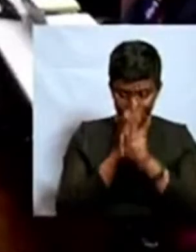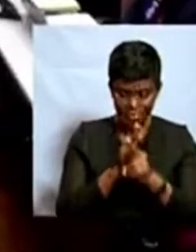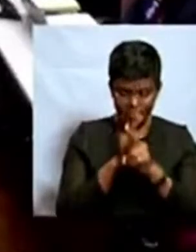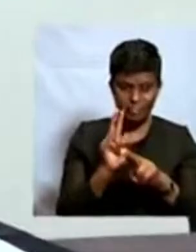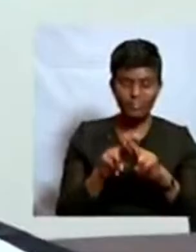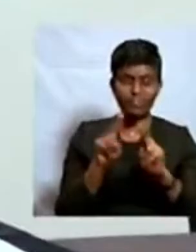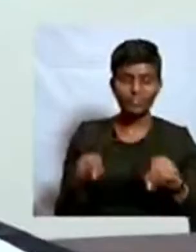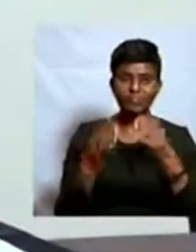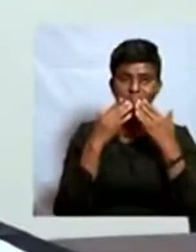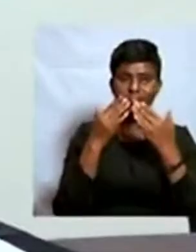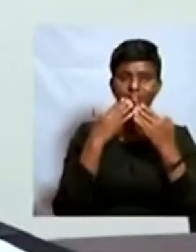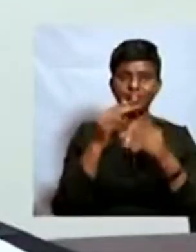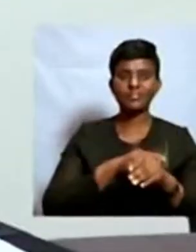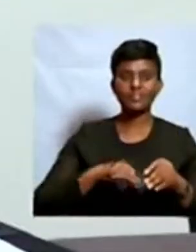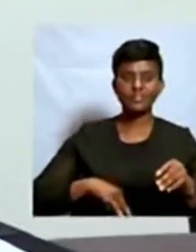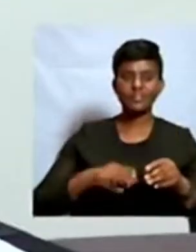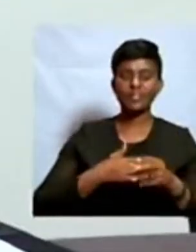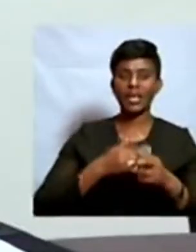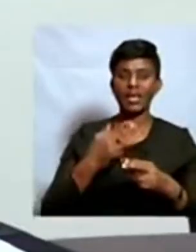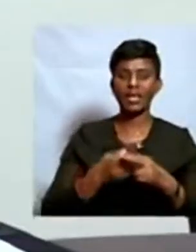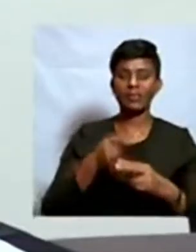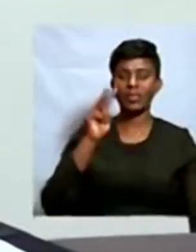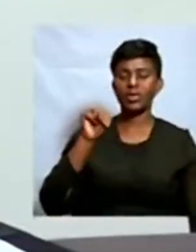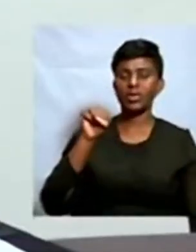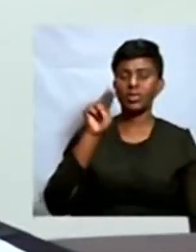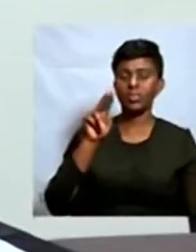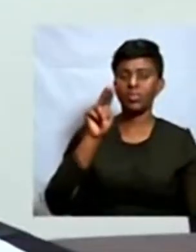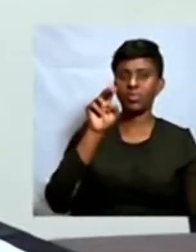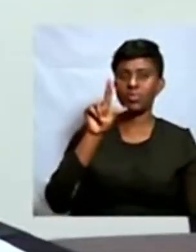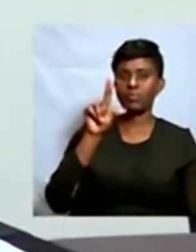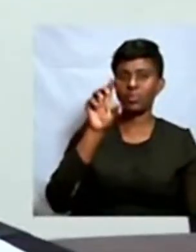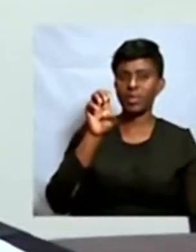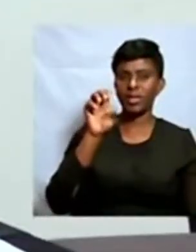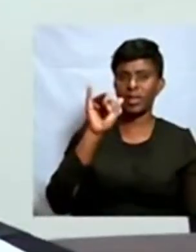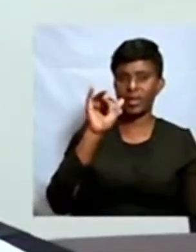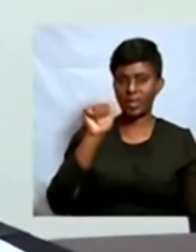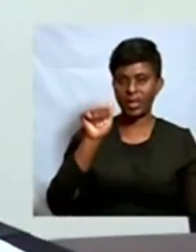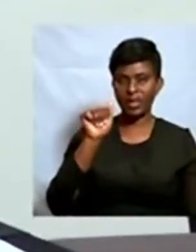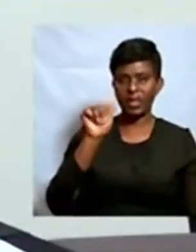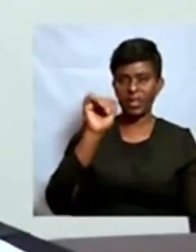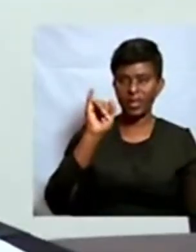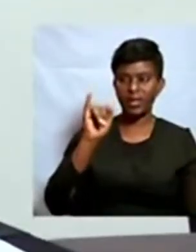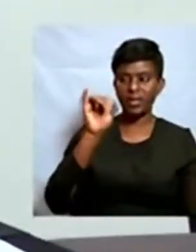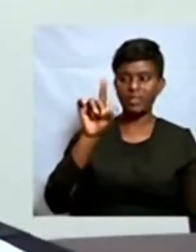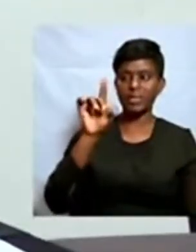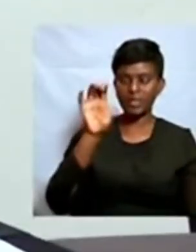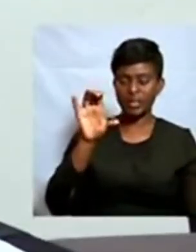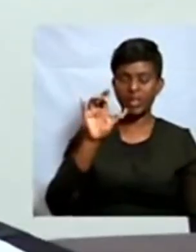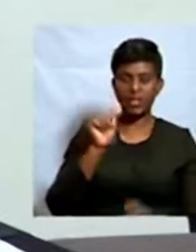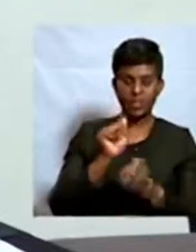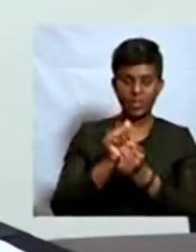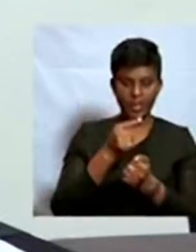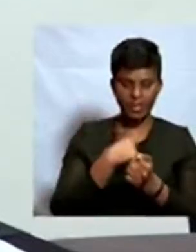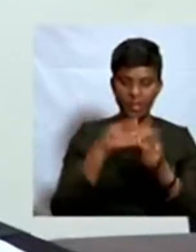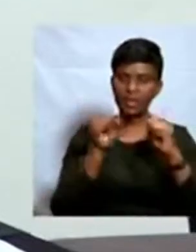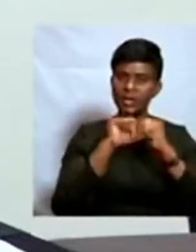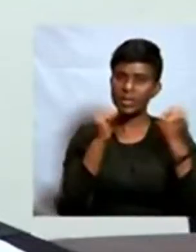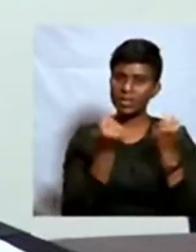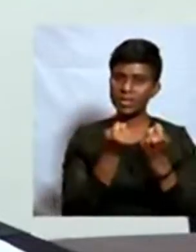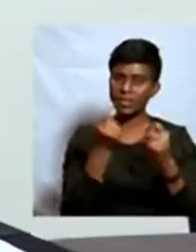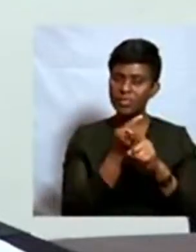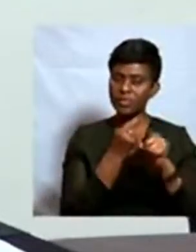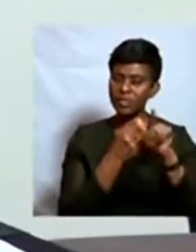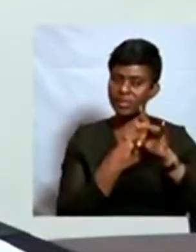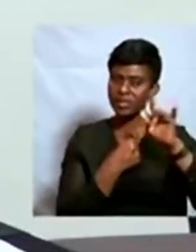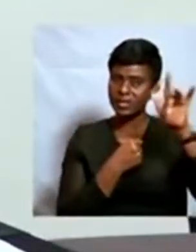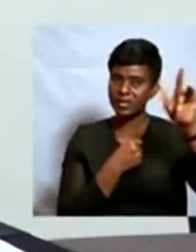Thank you, members. My name is Kono Mleya. I'm the CEO of IDC. I have with me a delegation from